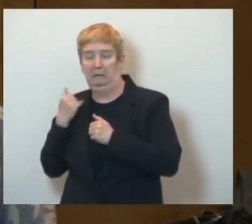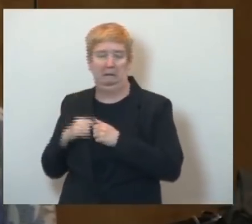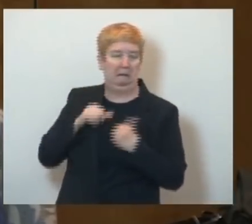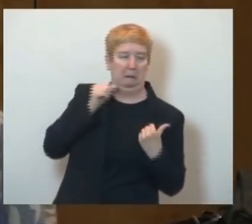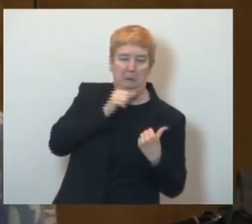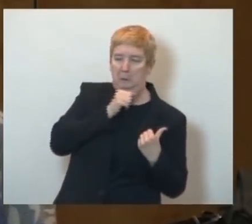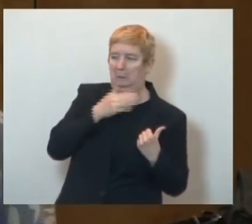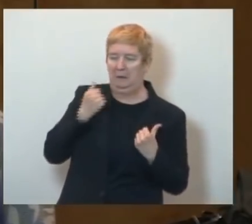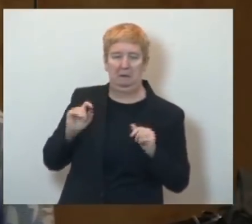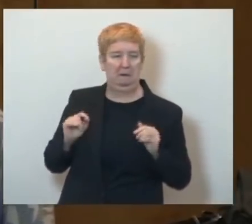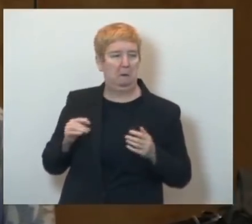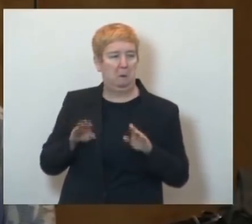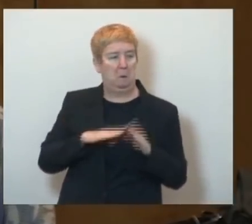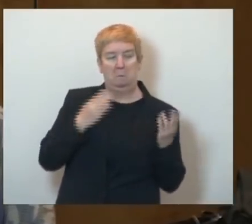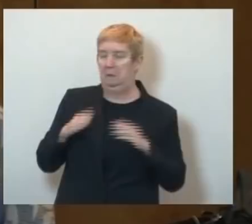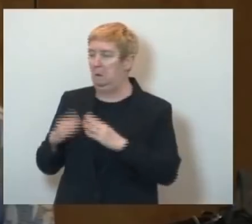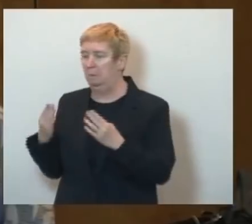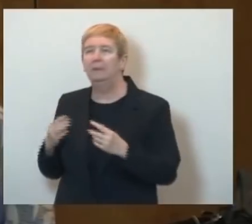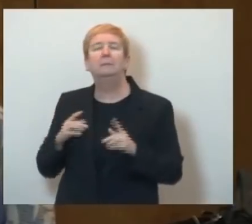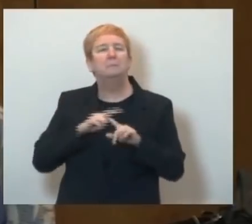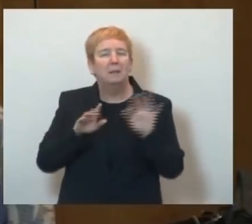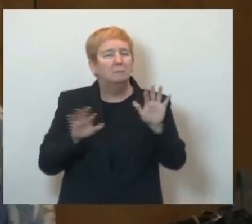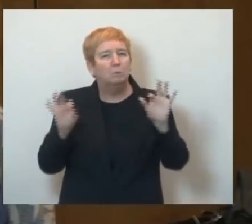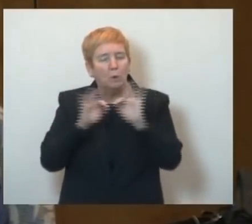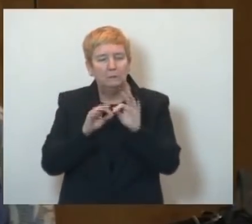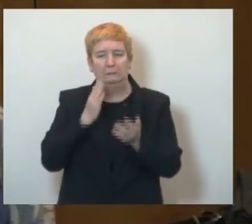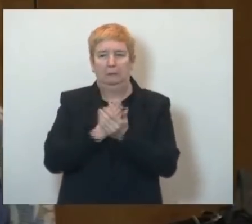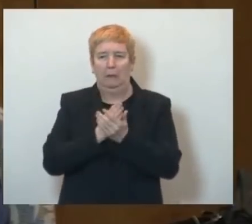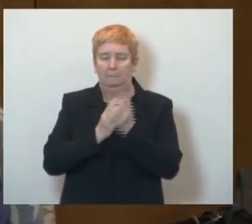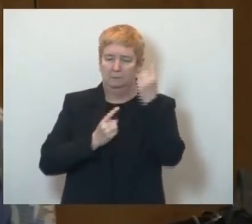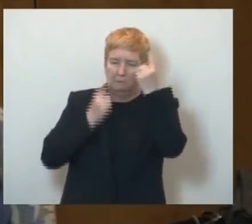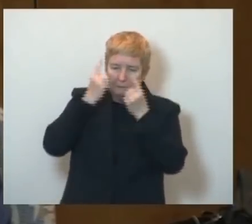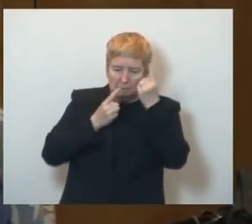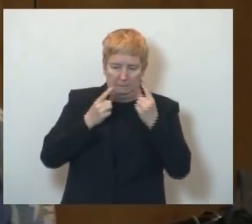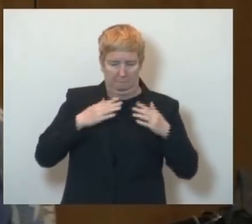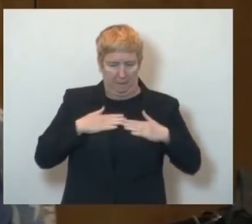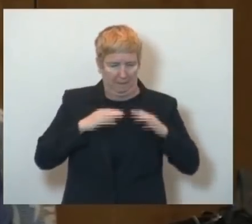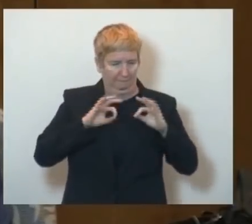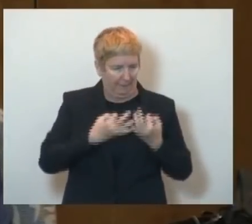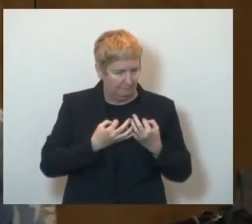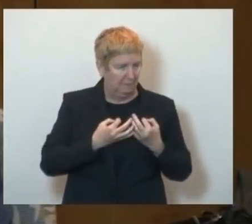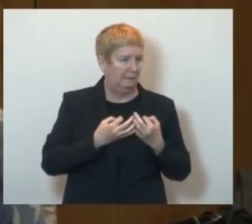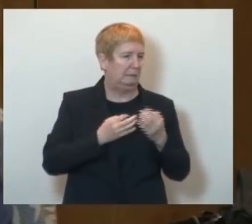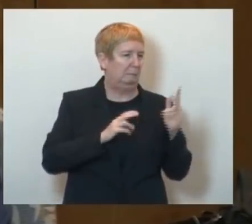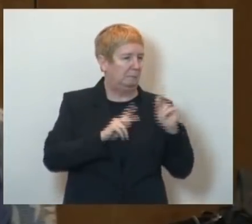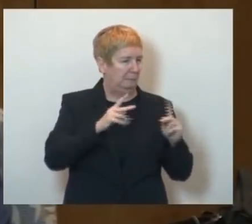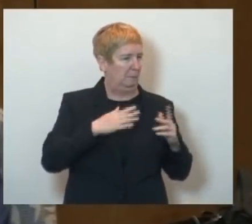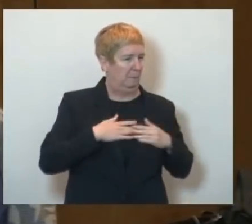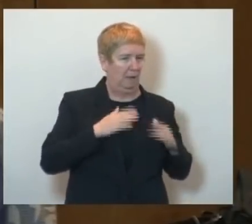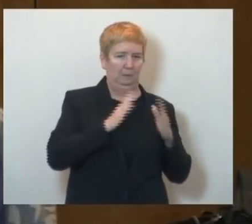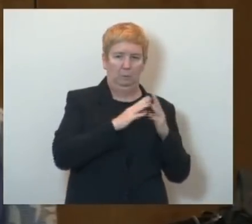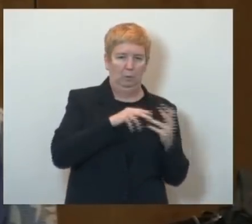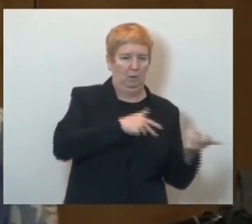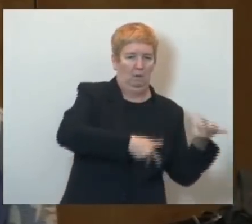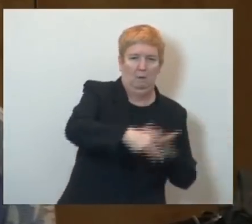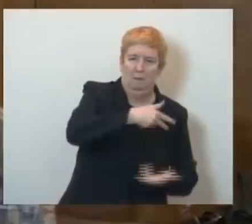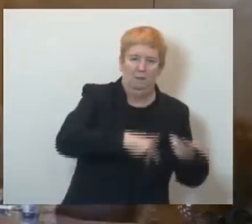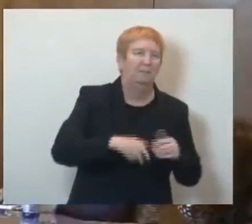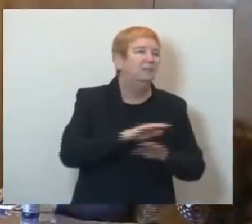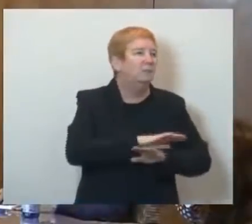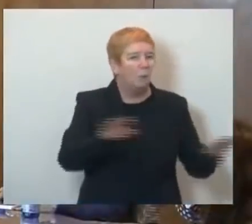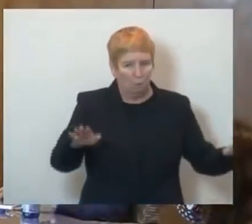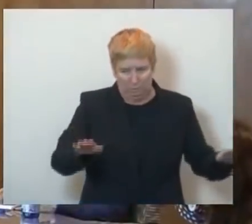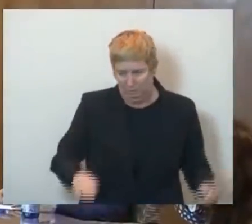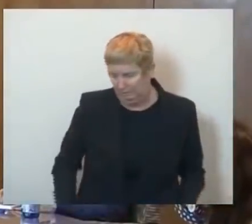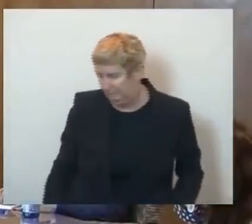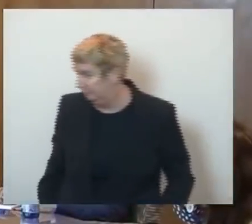border, think of your people in your family, think of the people you meet every day, and stay safe. Thank you. And the last